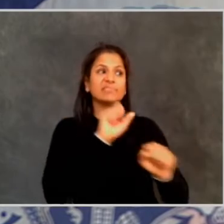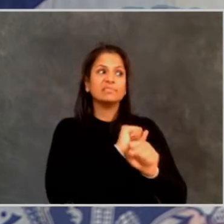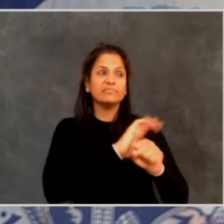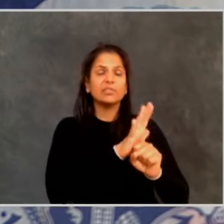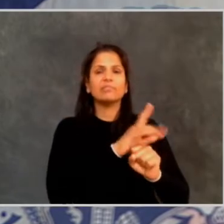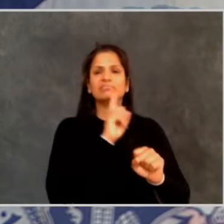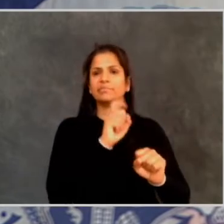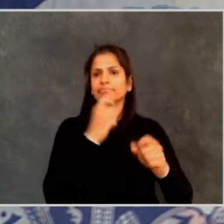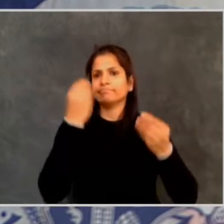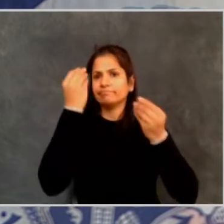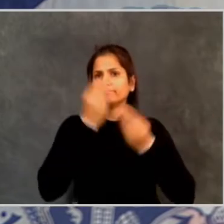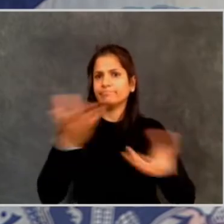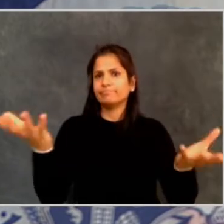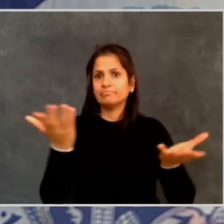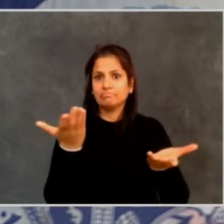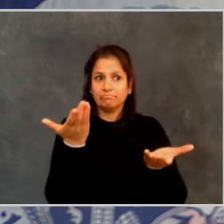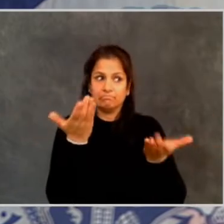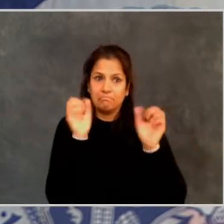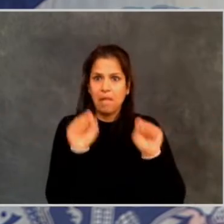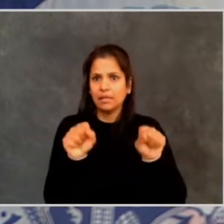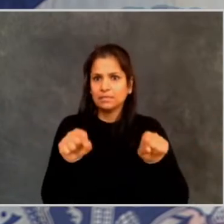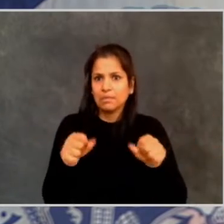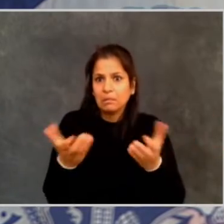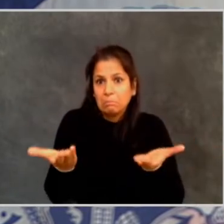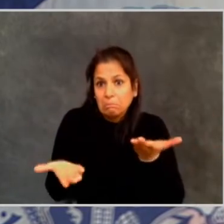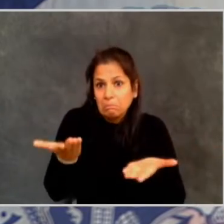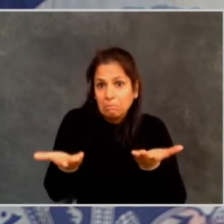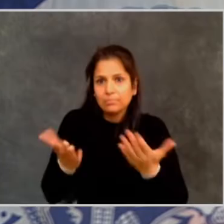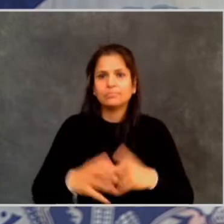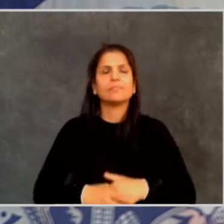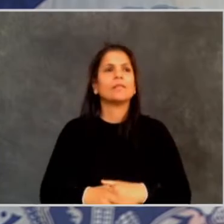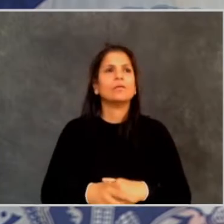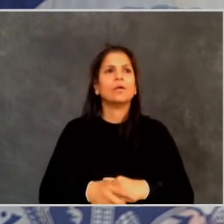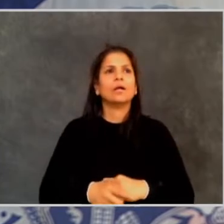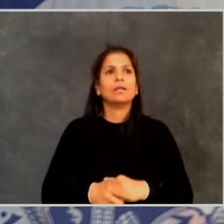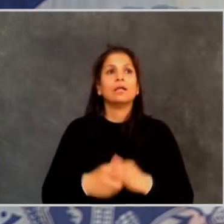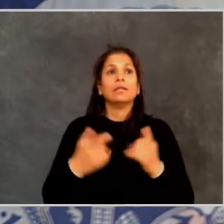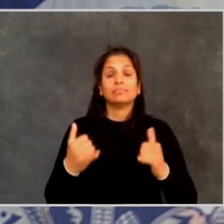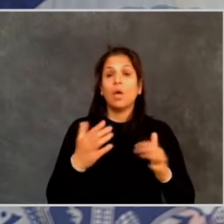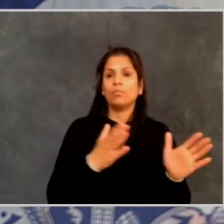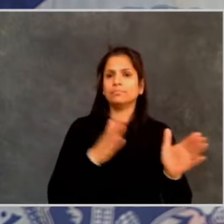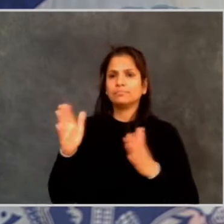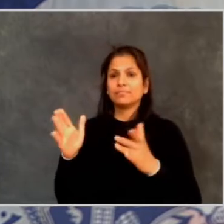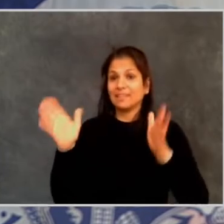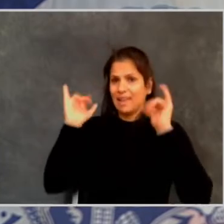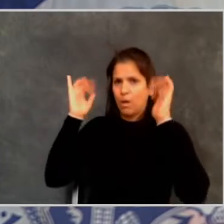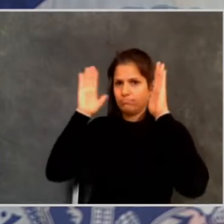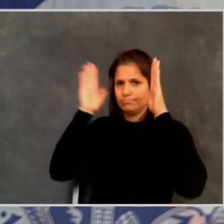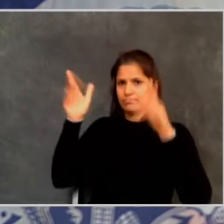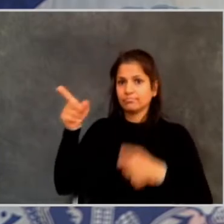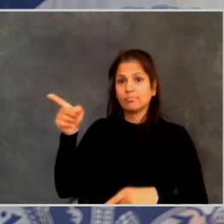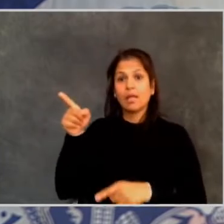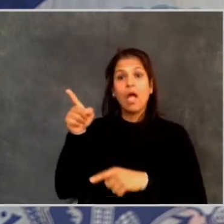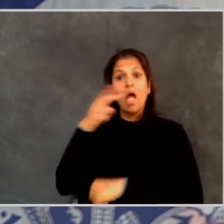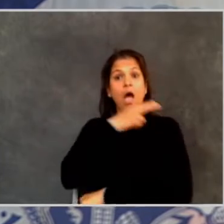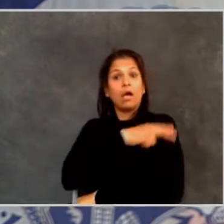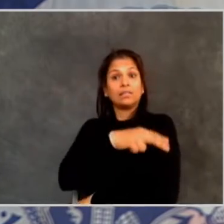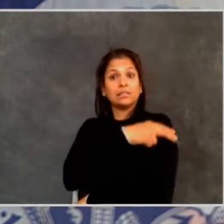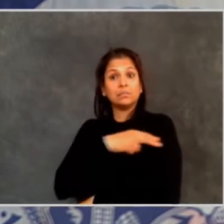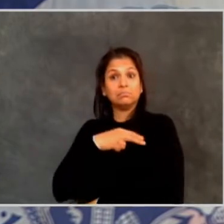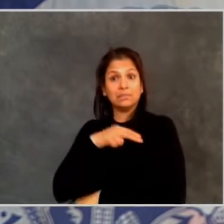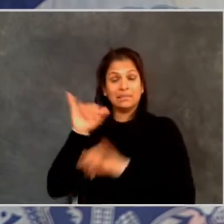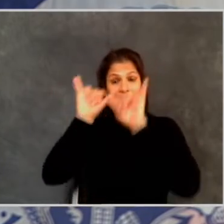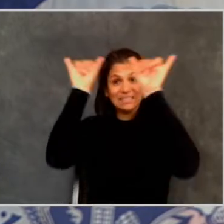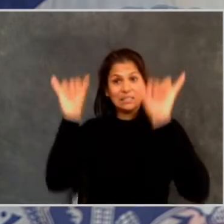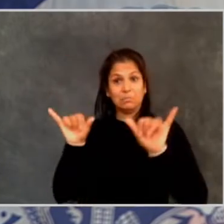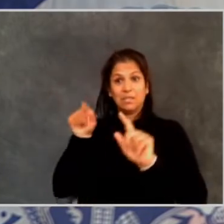there's a lag in their data because they are first and foremost focused on saving lives. And the data is a little